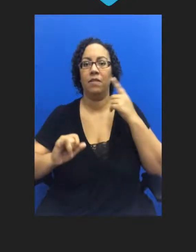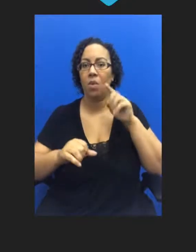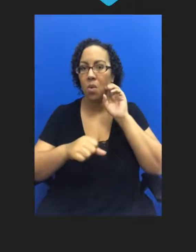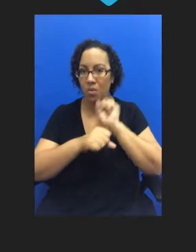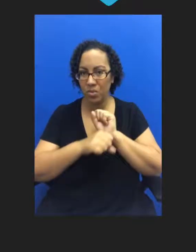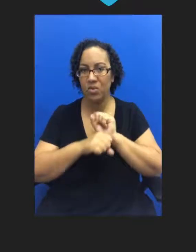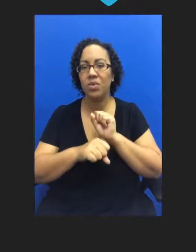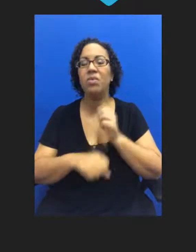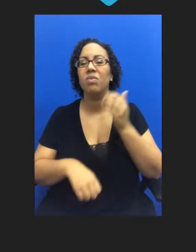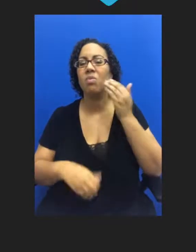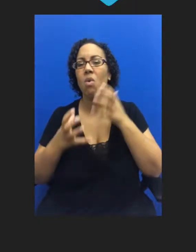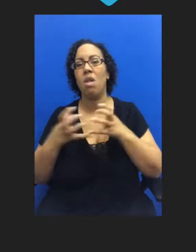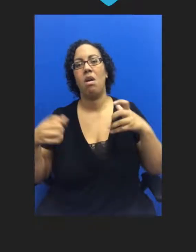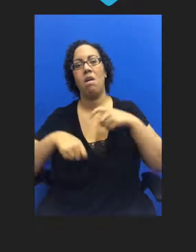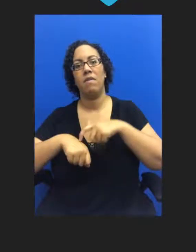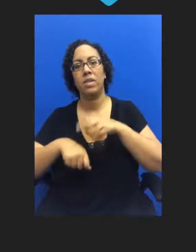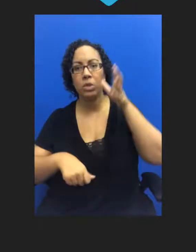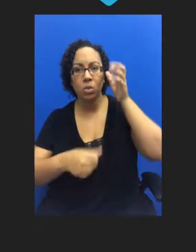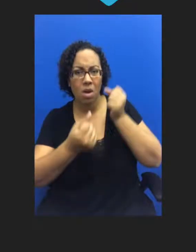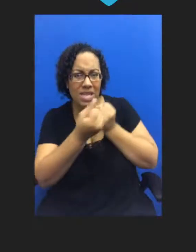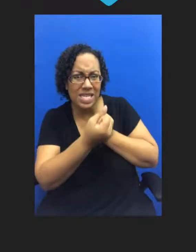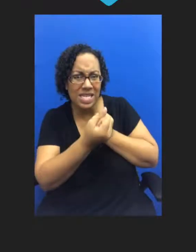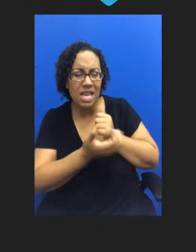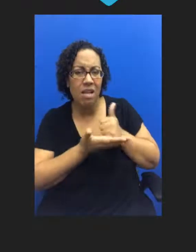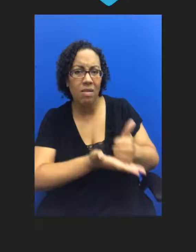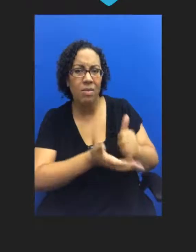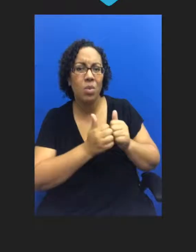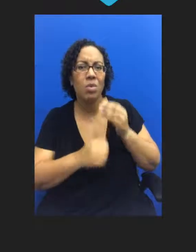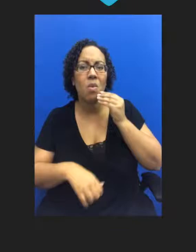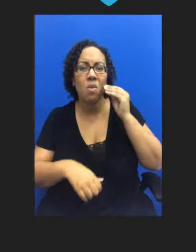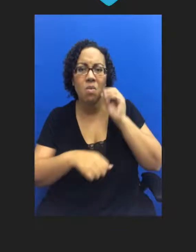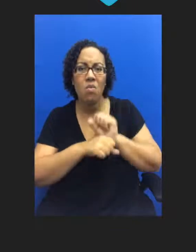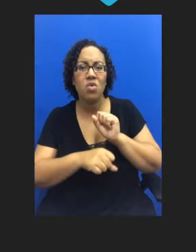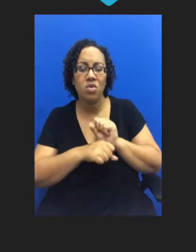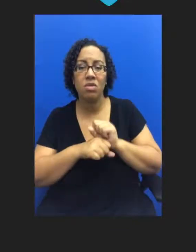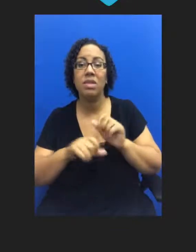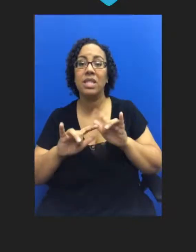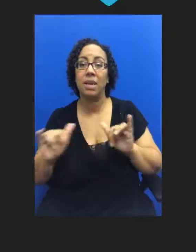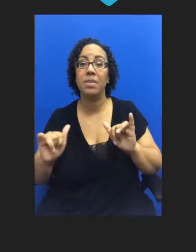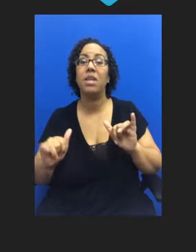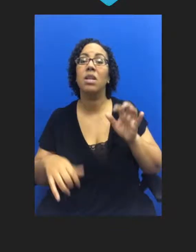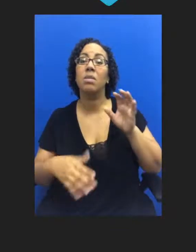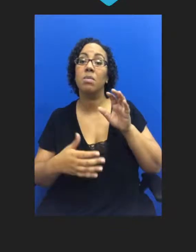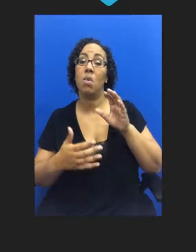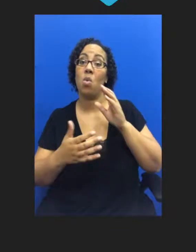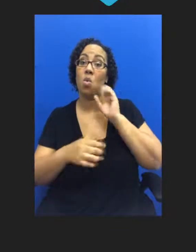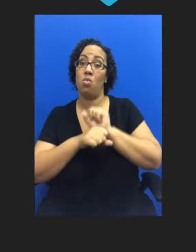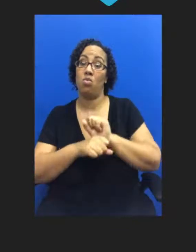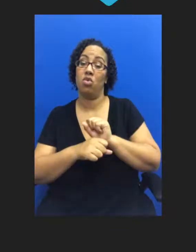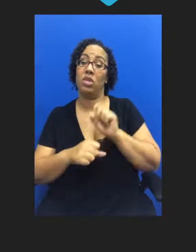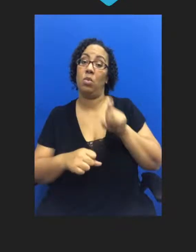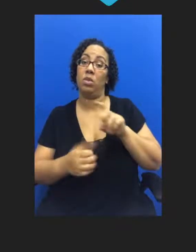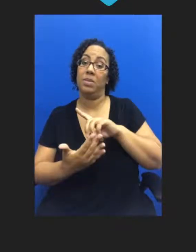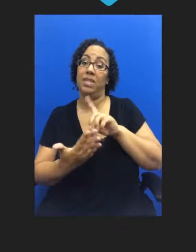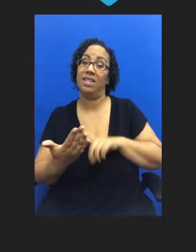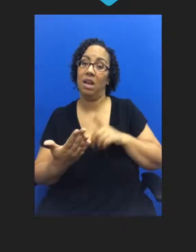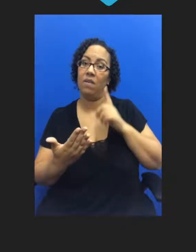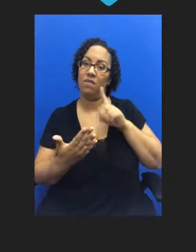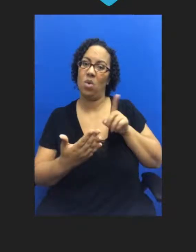A third way to help is helping your child build independence with their homework assignments.